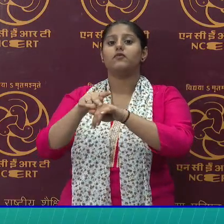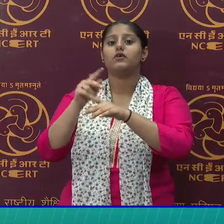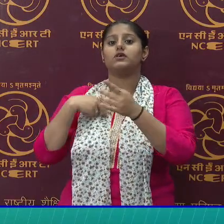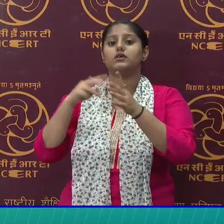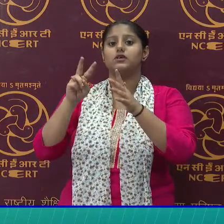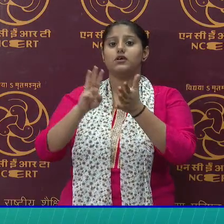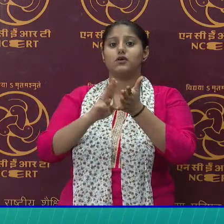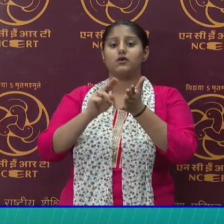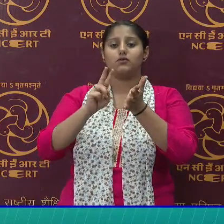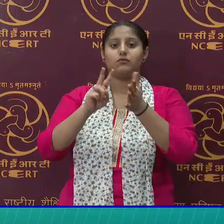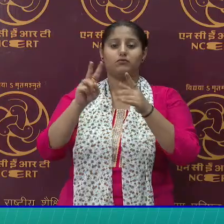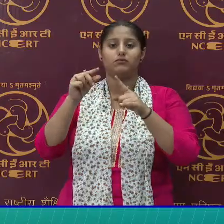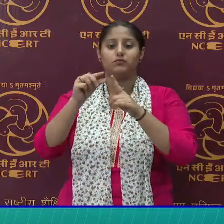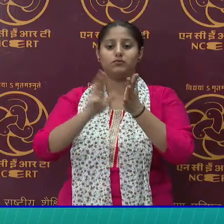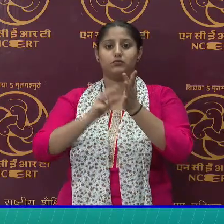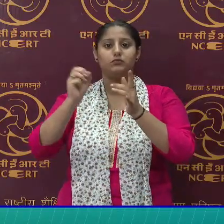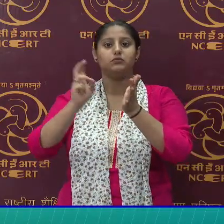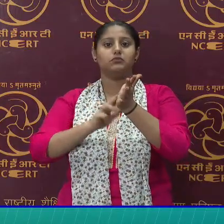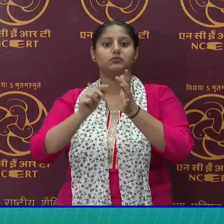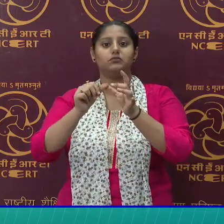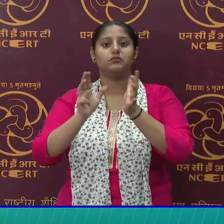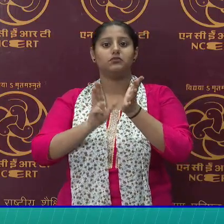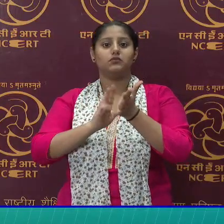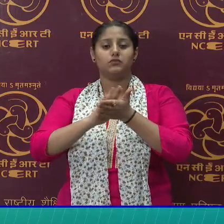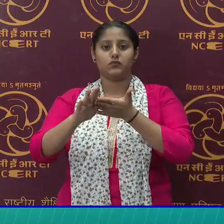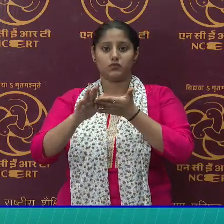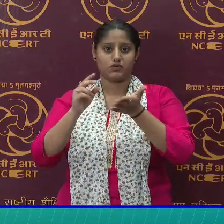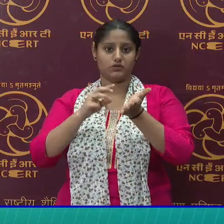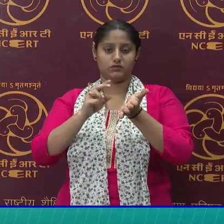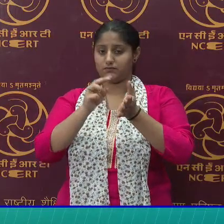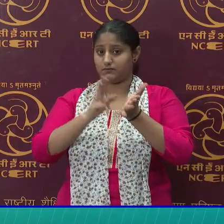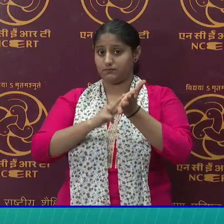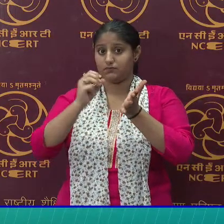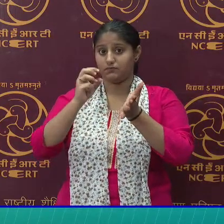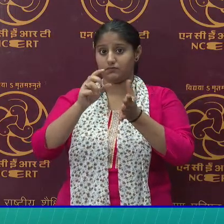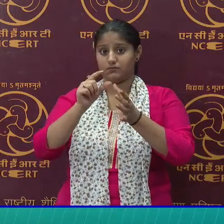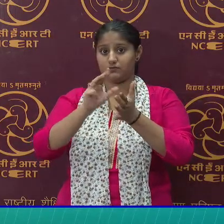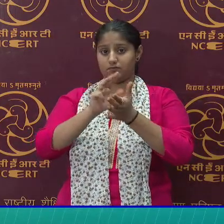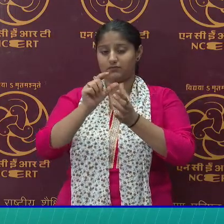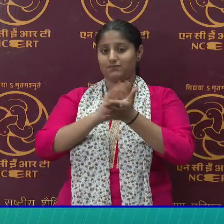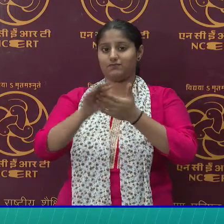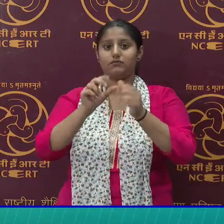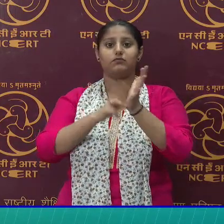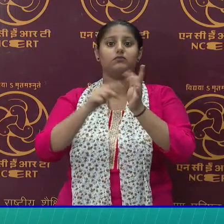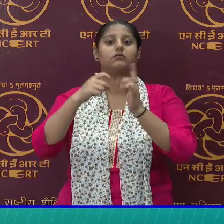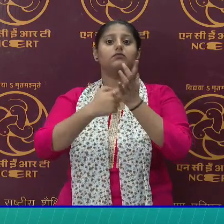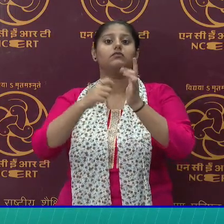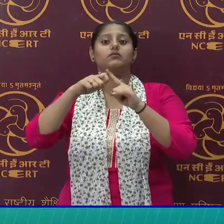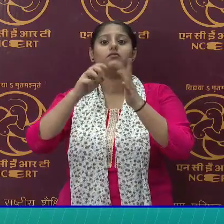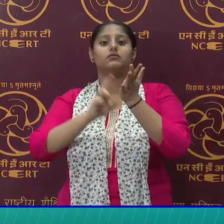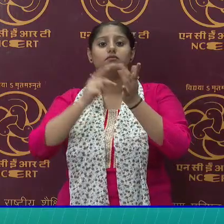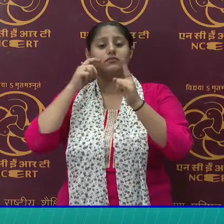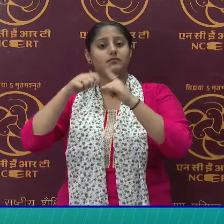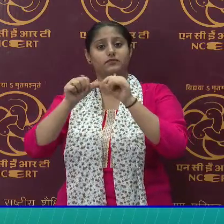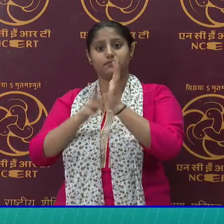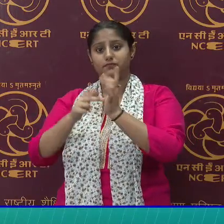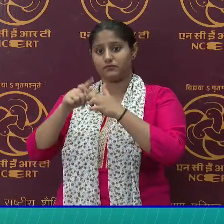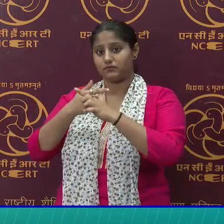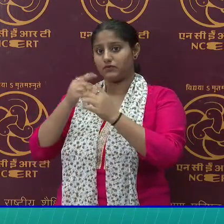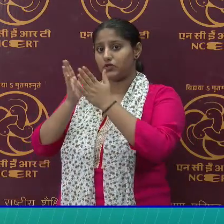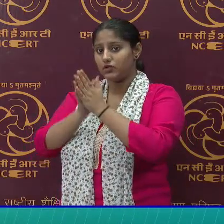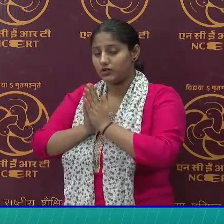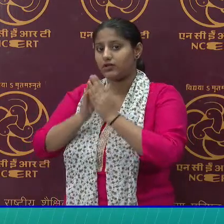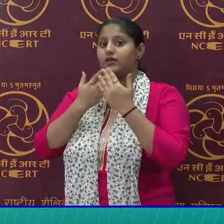VARADA MOHAN NIKALJE. Good morning ma'am, namaskar. Namaskar. Thank you very much for joining us. Thank you.